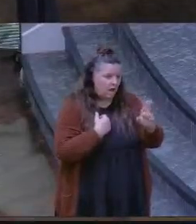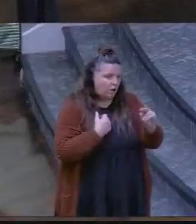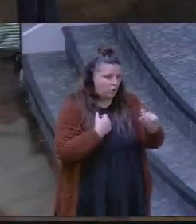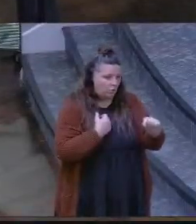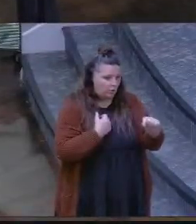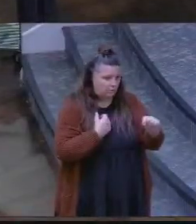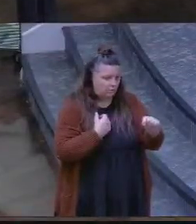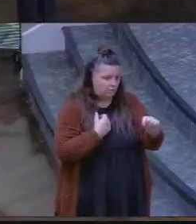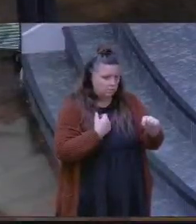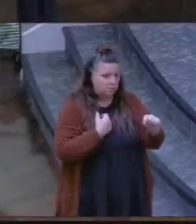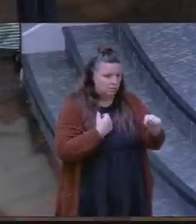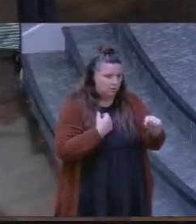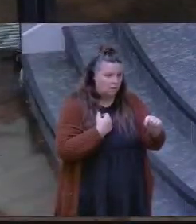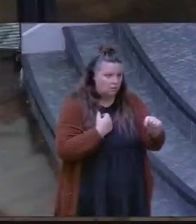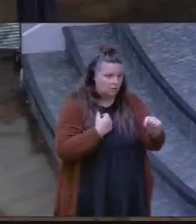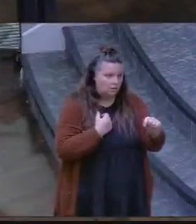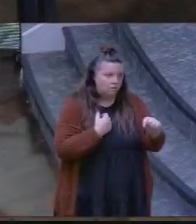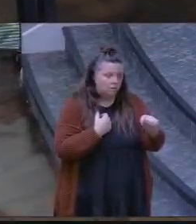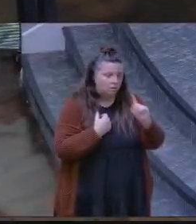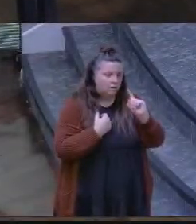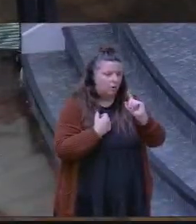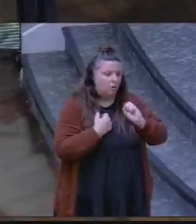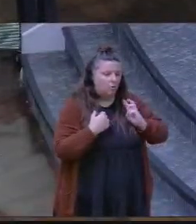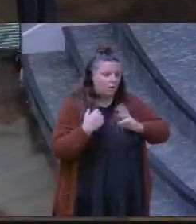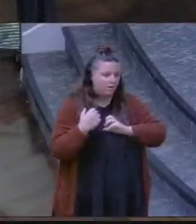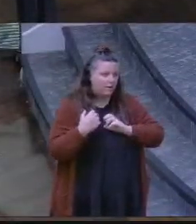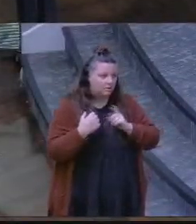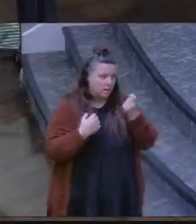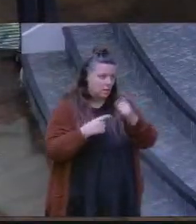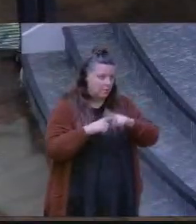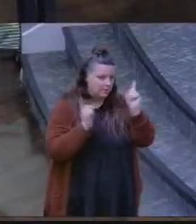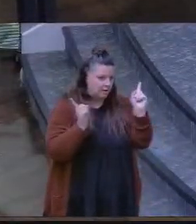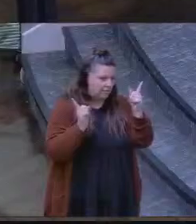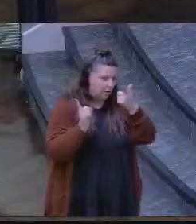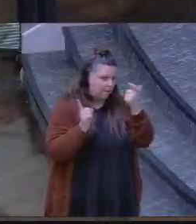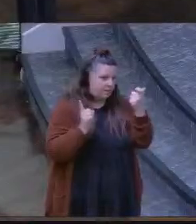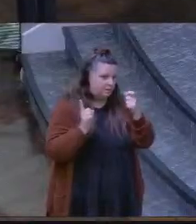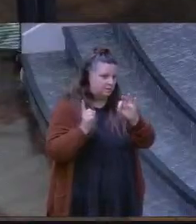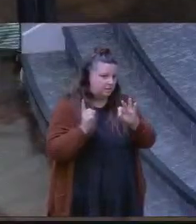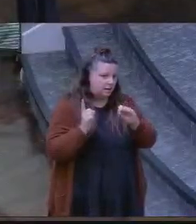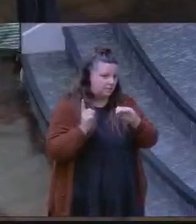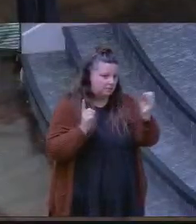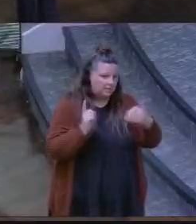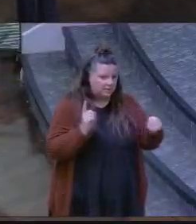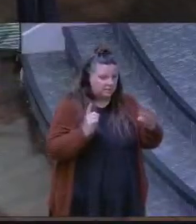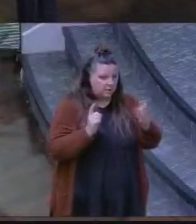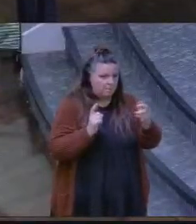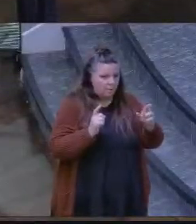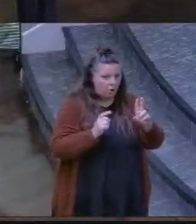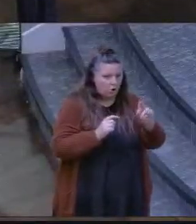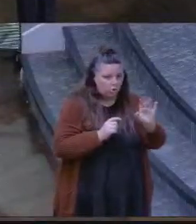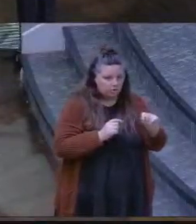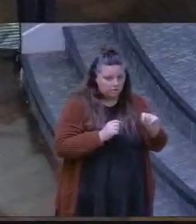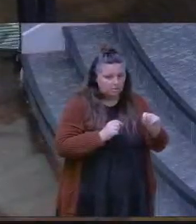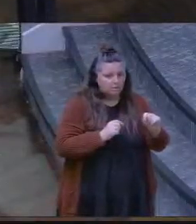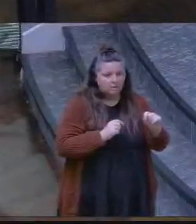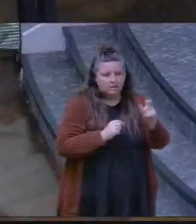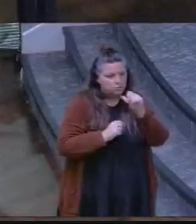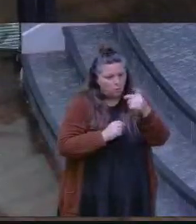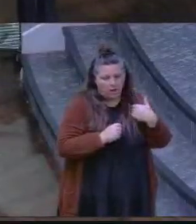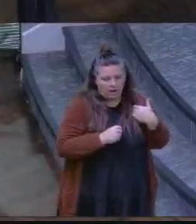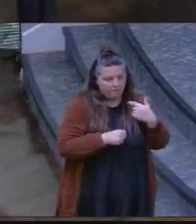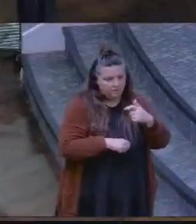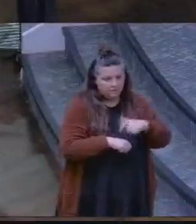units will be done. Winterville's a little different because 90% of the school is barred units. We don't have time. That will have to wait until the next